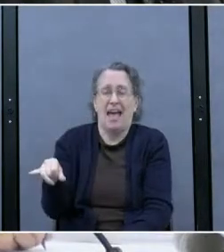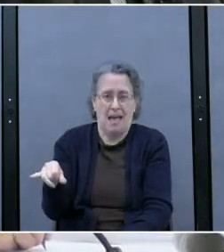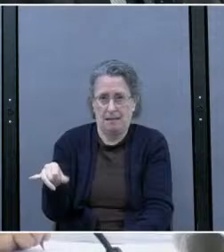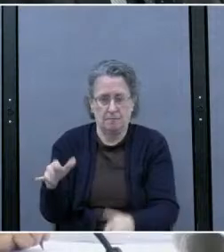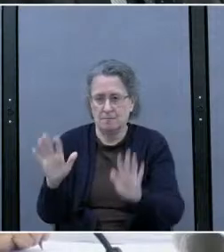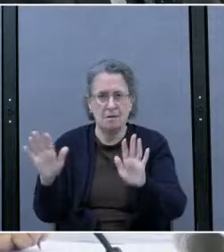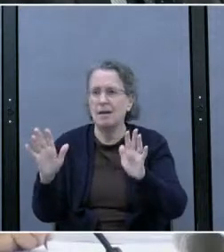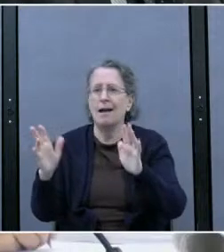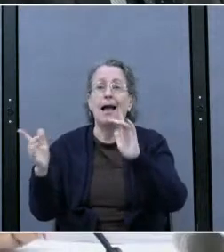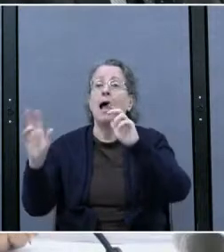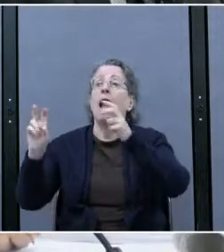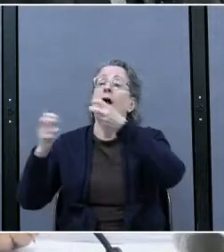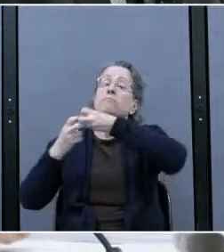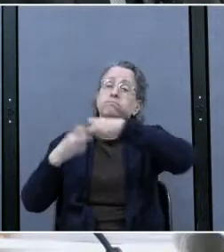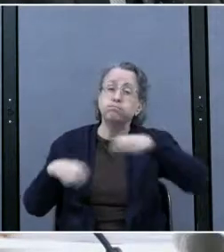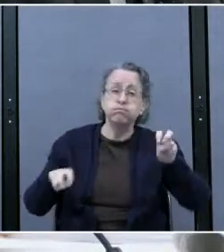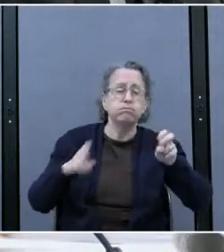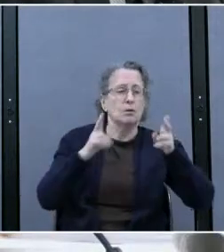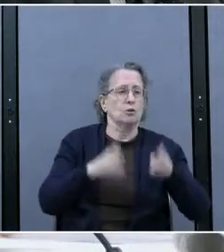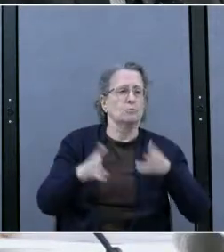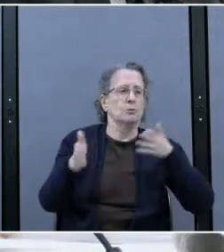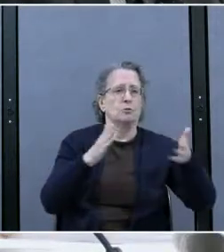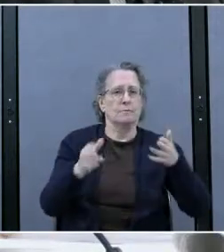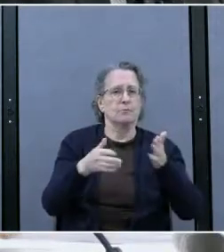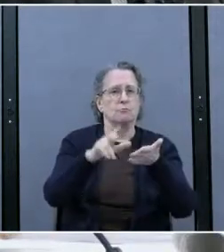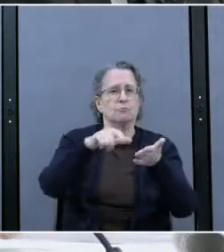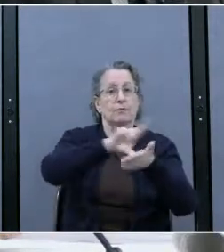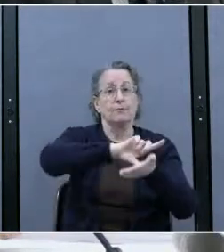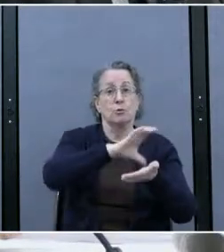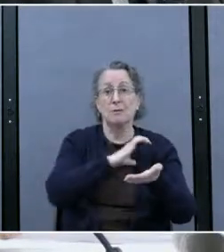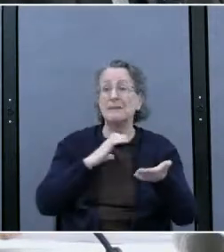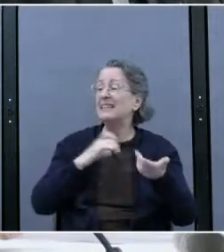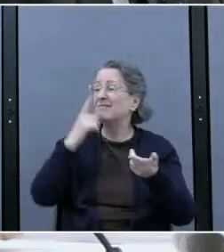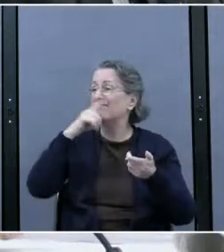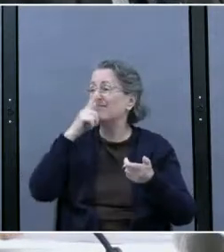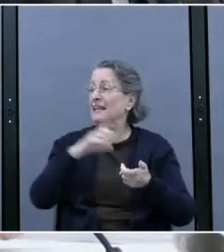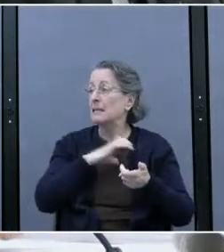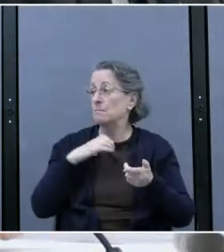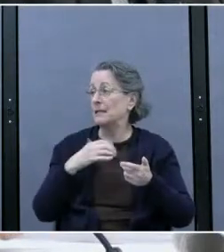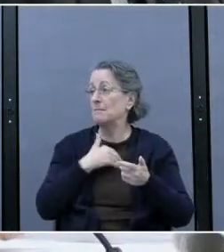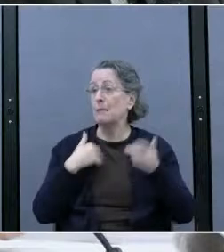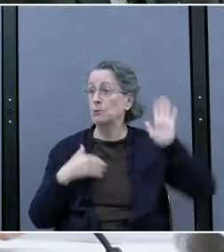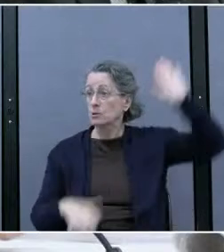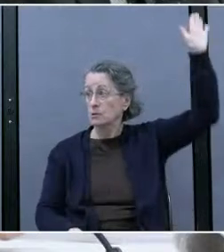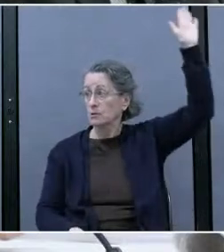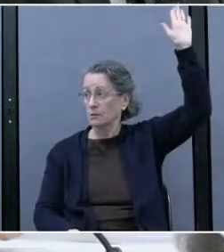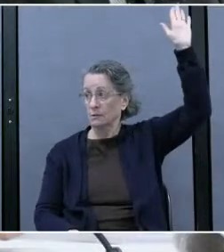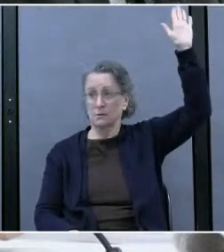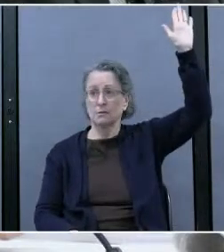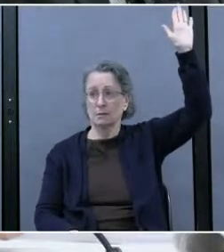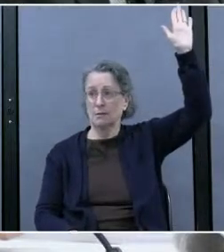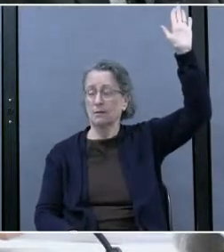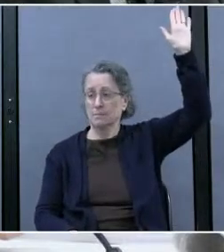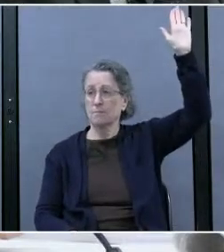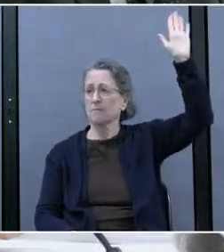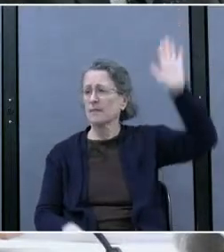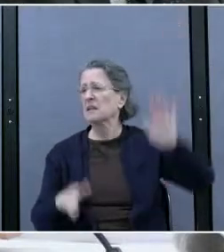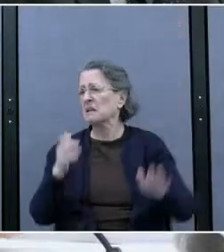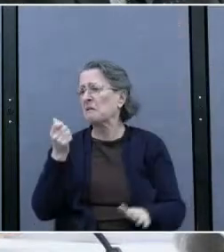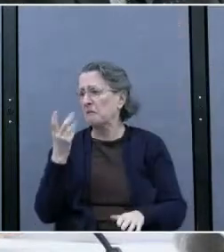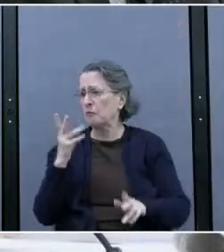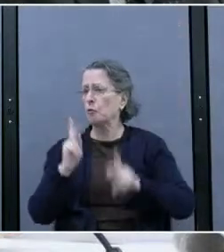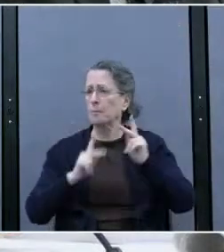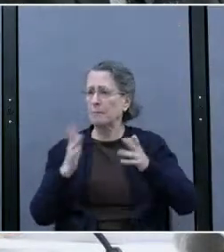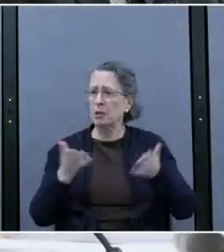Services Review Committee. If there are members of that committee, could you just raise your hand for a second? Yeah, so a couple of people, David